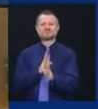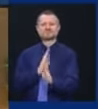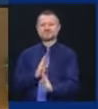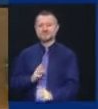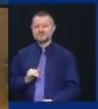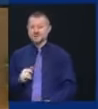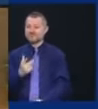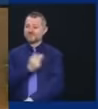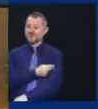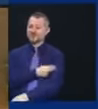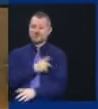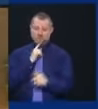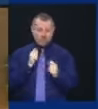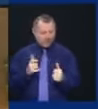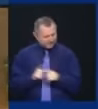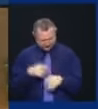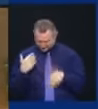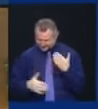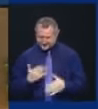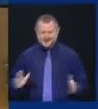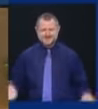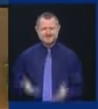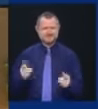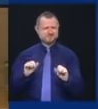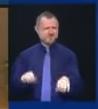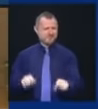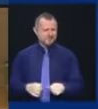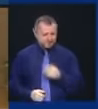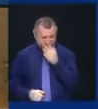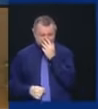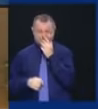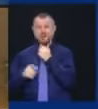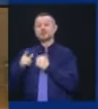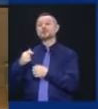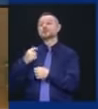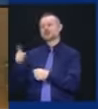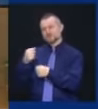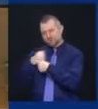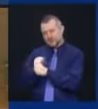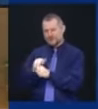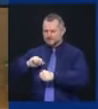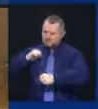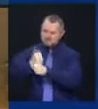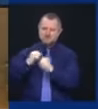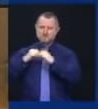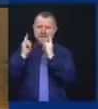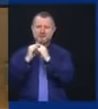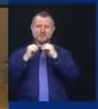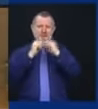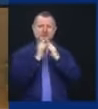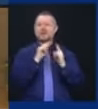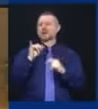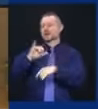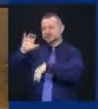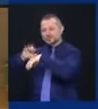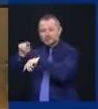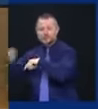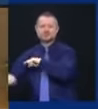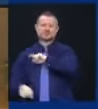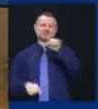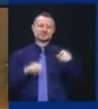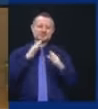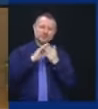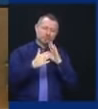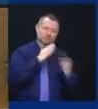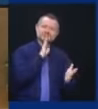quickly as possible. And you have created pop-up sites at churches and community centers